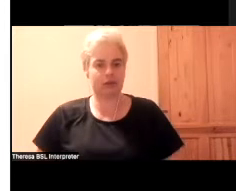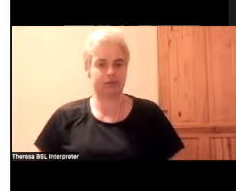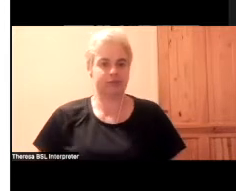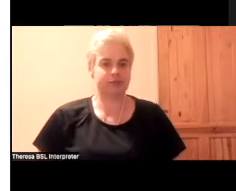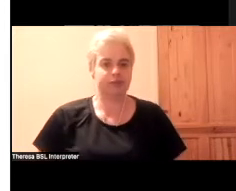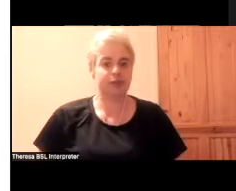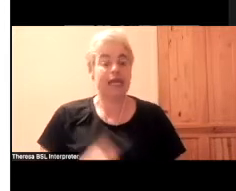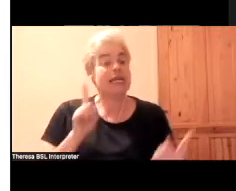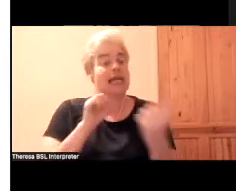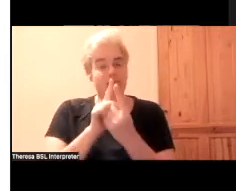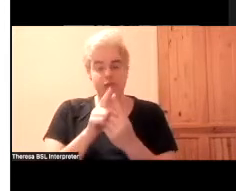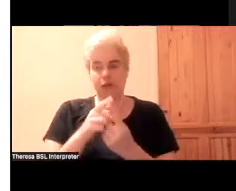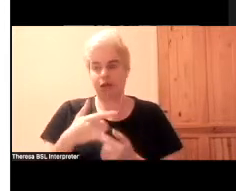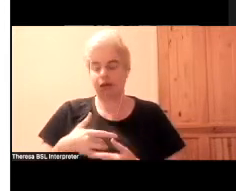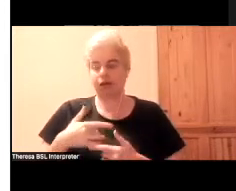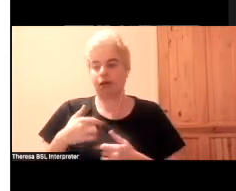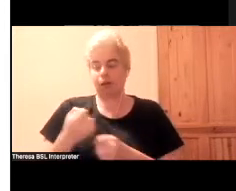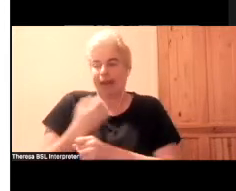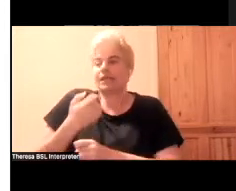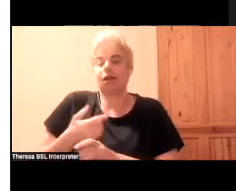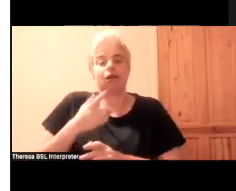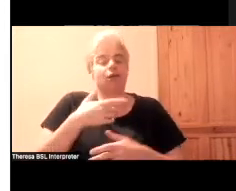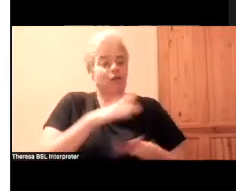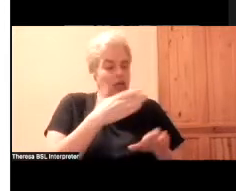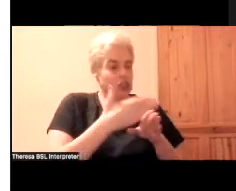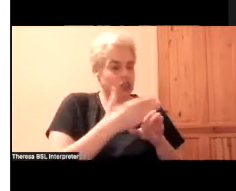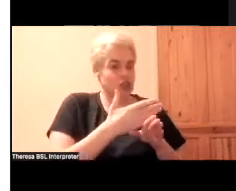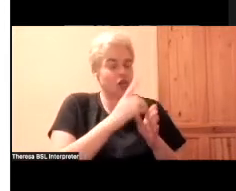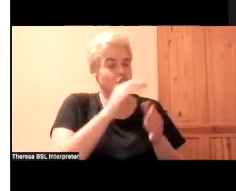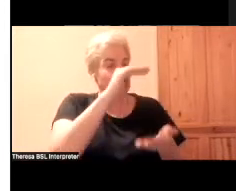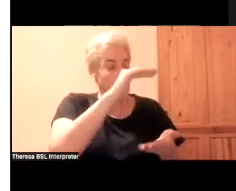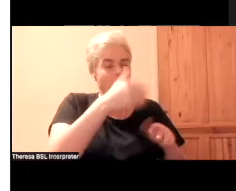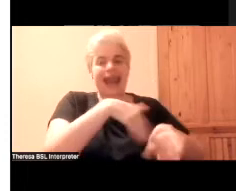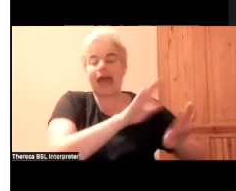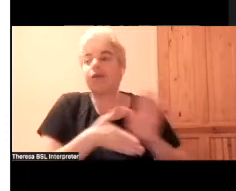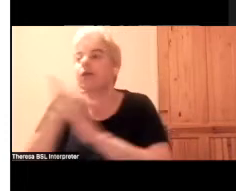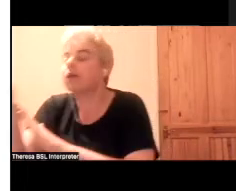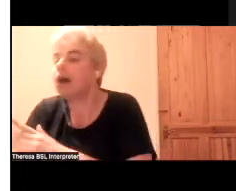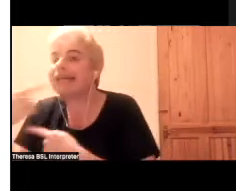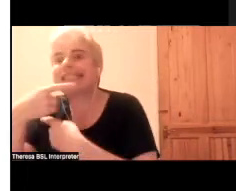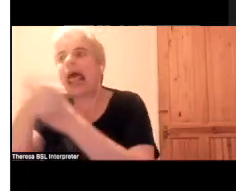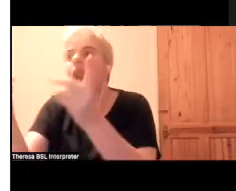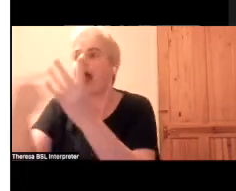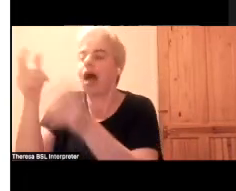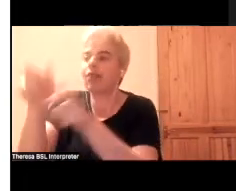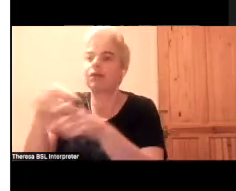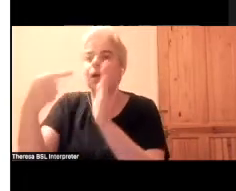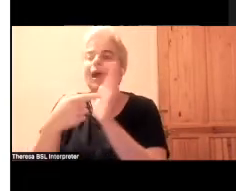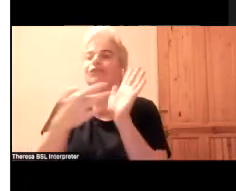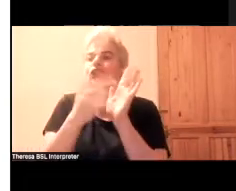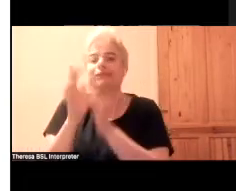The encounter prompted her to leave her jar behind and to go and tell others about